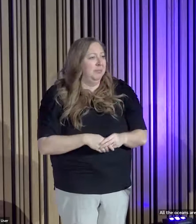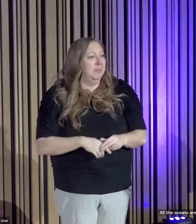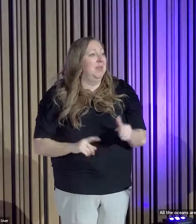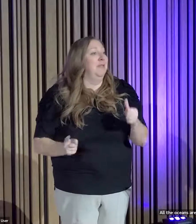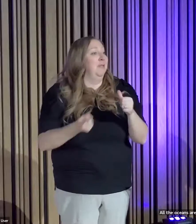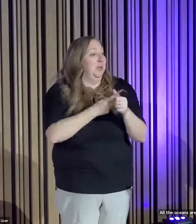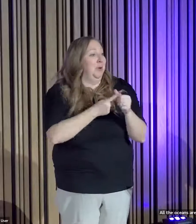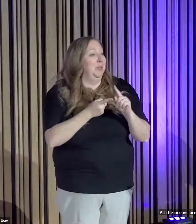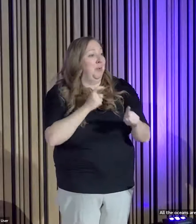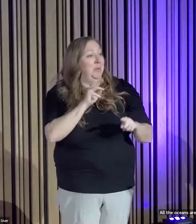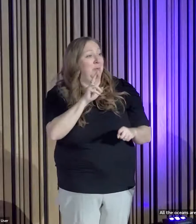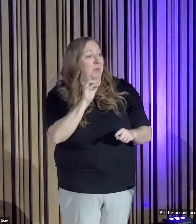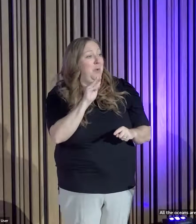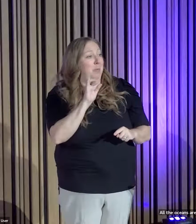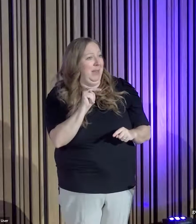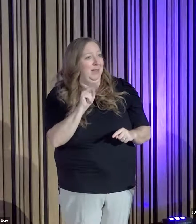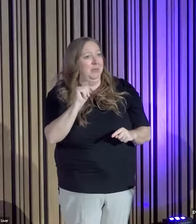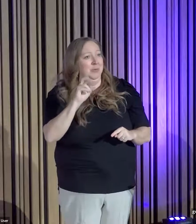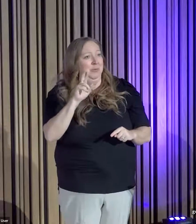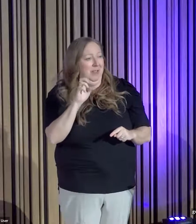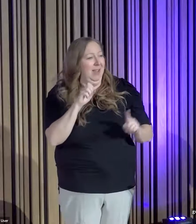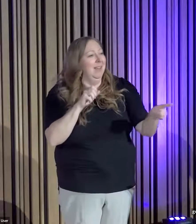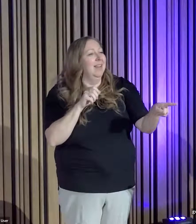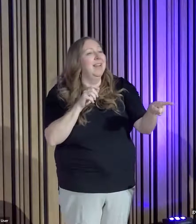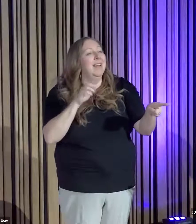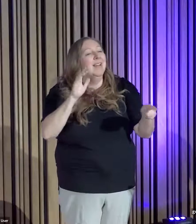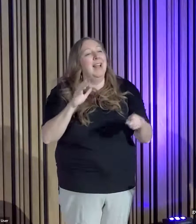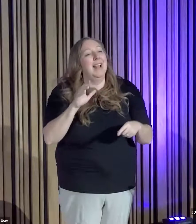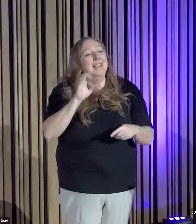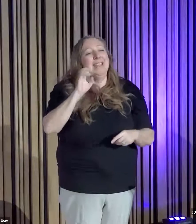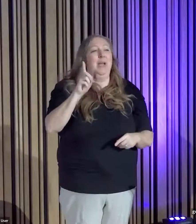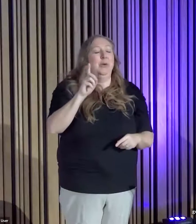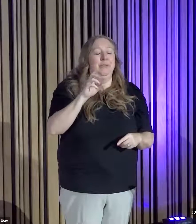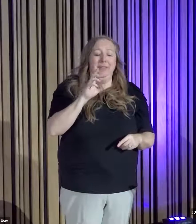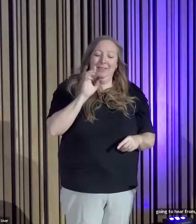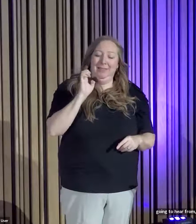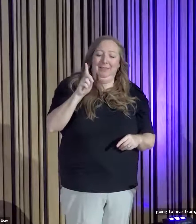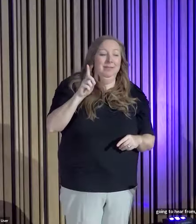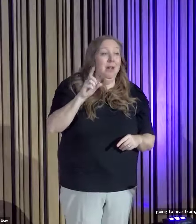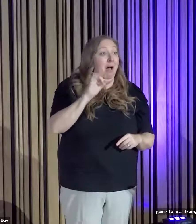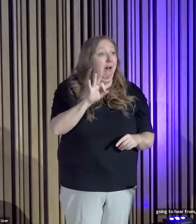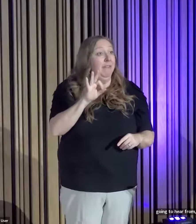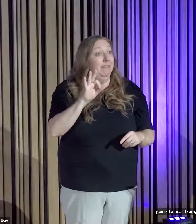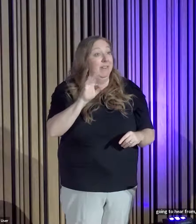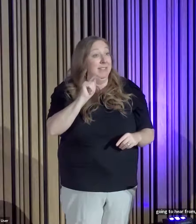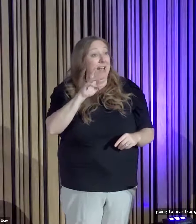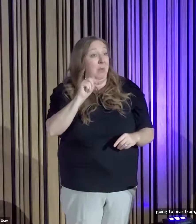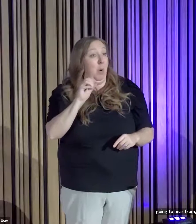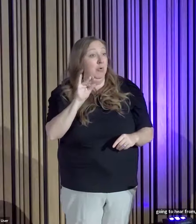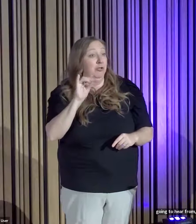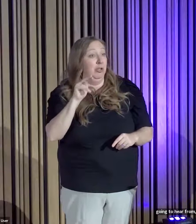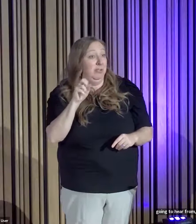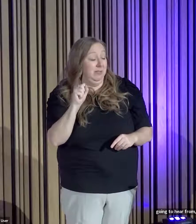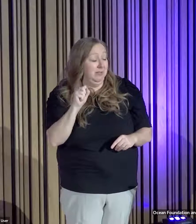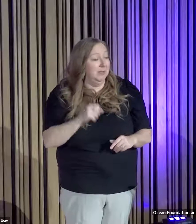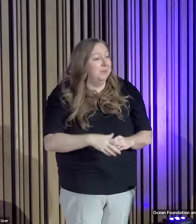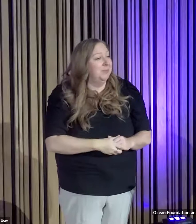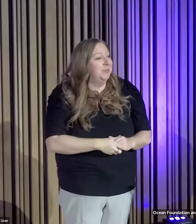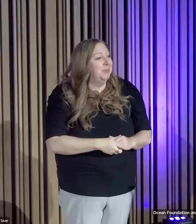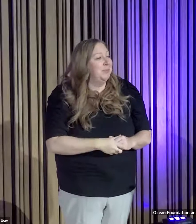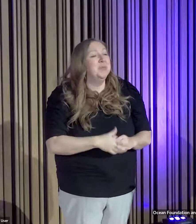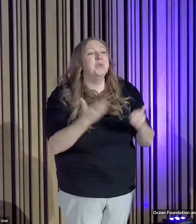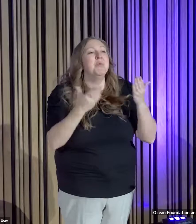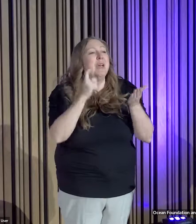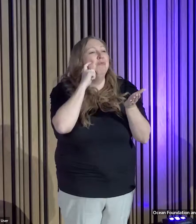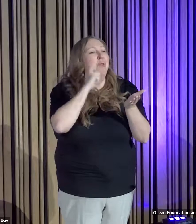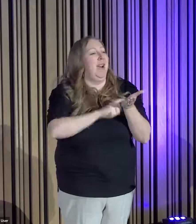Troublé. He's the executive director of Tara Ocean Foundation and president of the Ocean and Climate Platform. You may